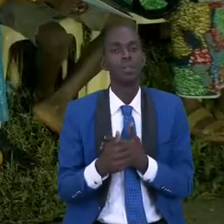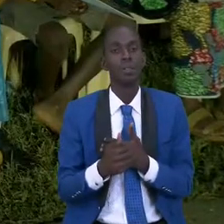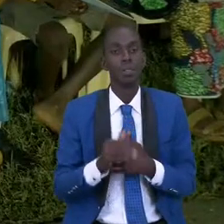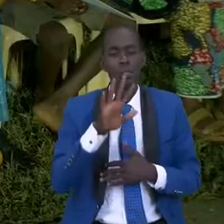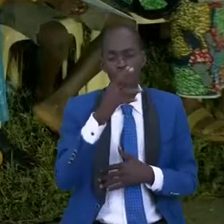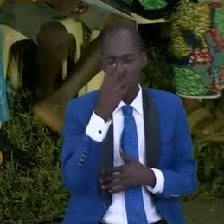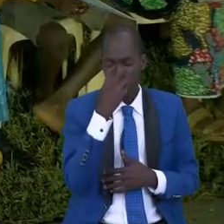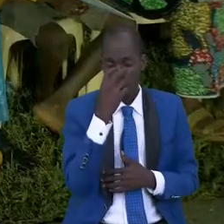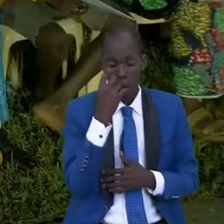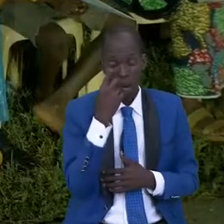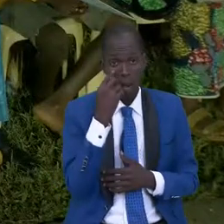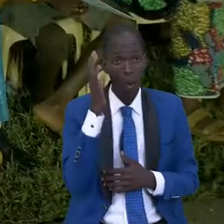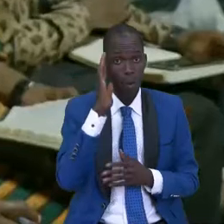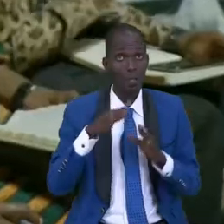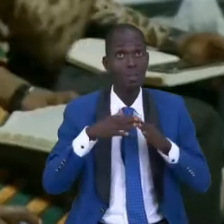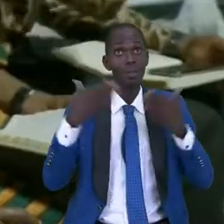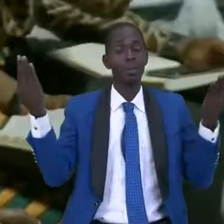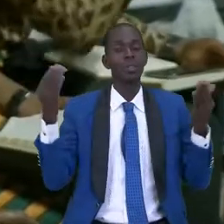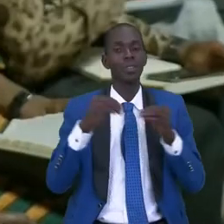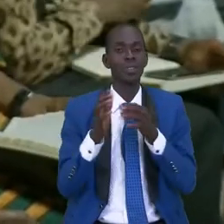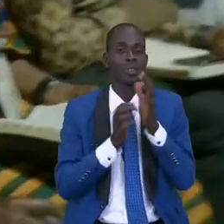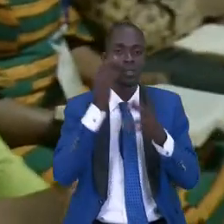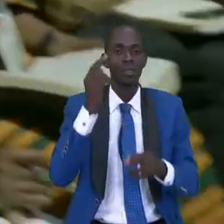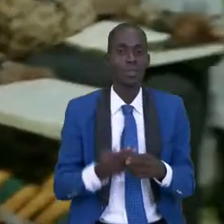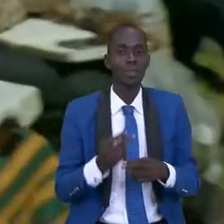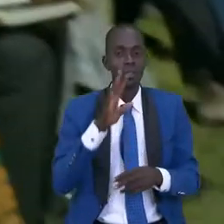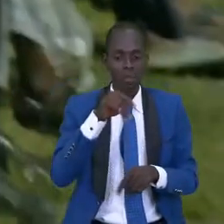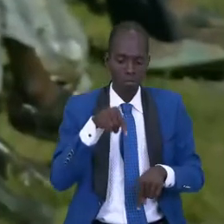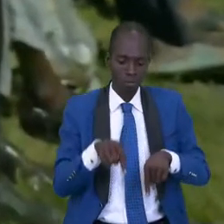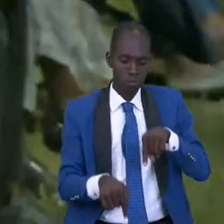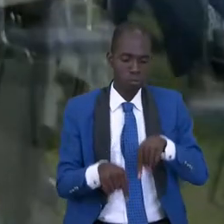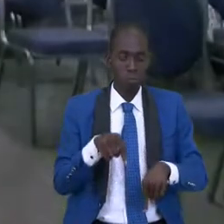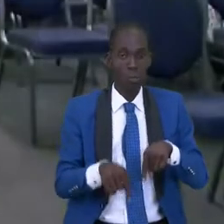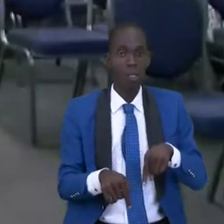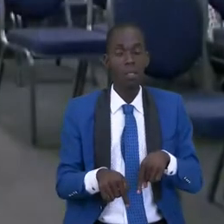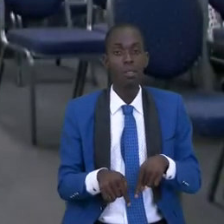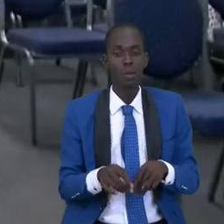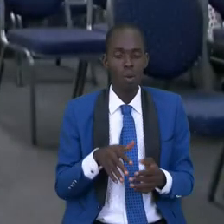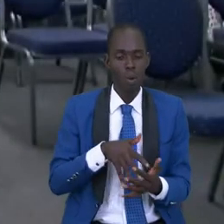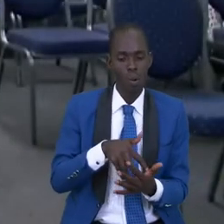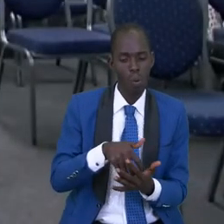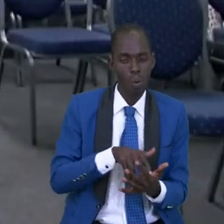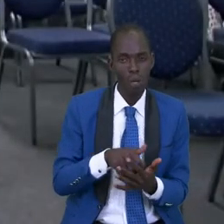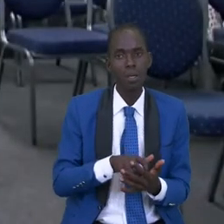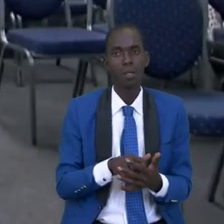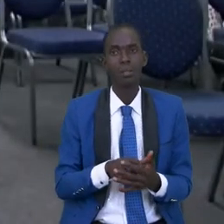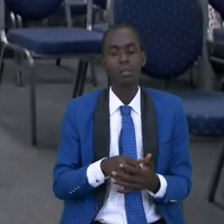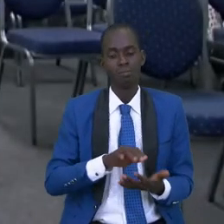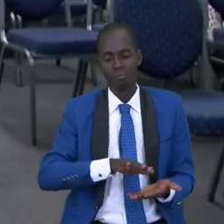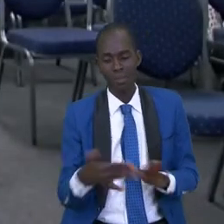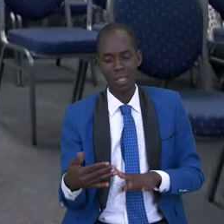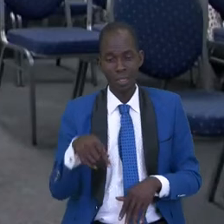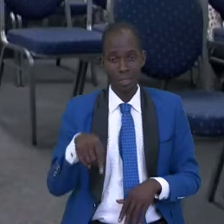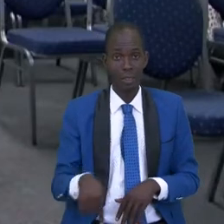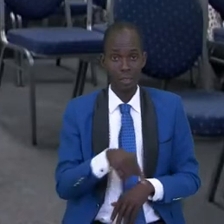blind eyes will open. Your lame, weak, paralyzed legs will